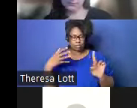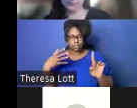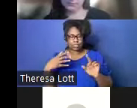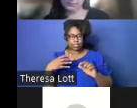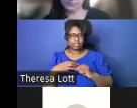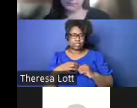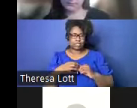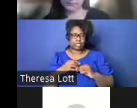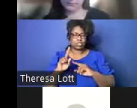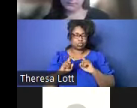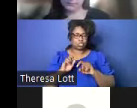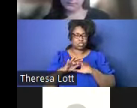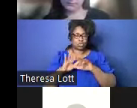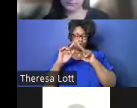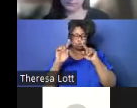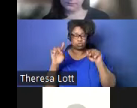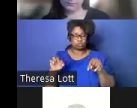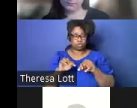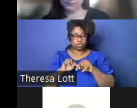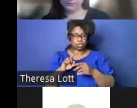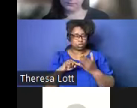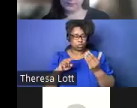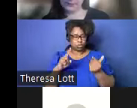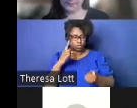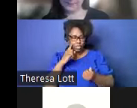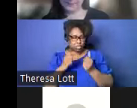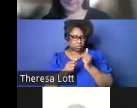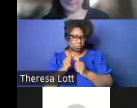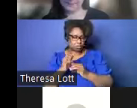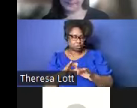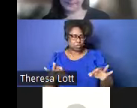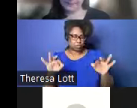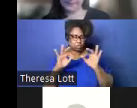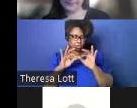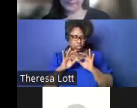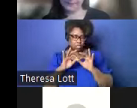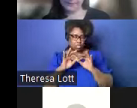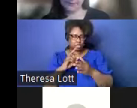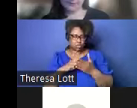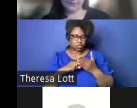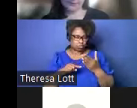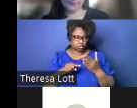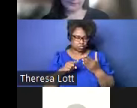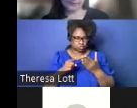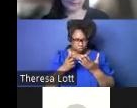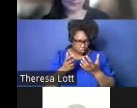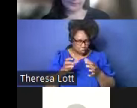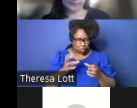questions that are up on the screen, like what do you think is most important? What do you not want to see?